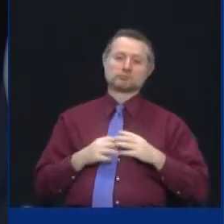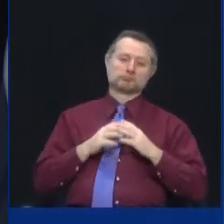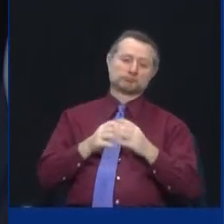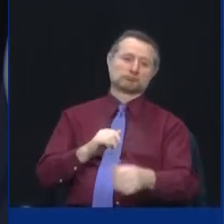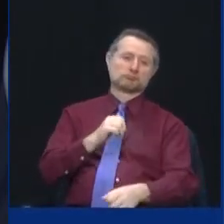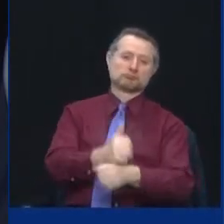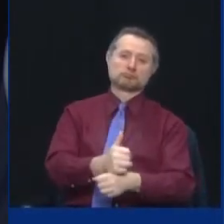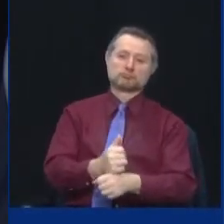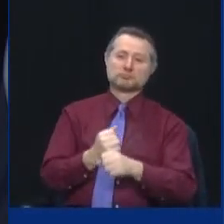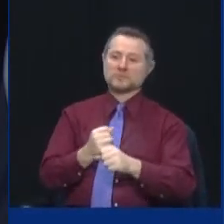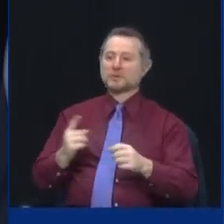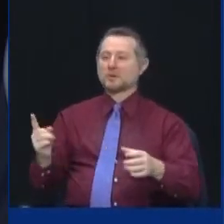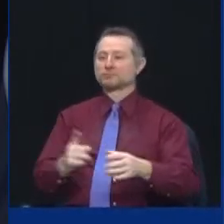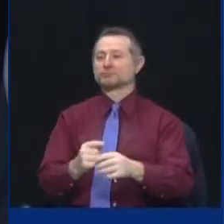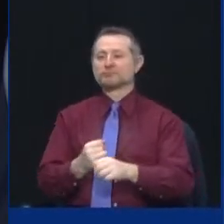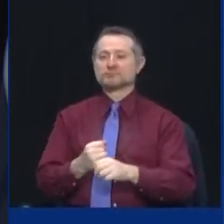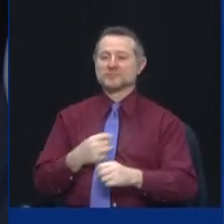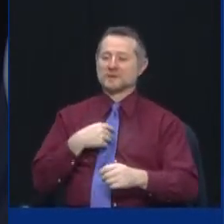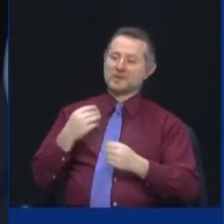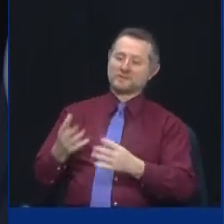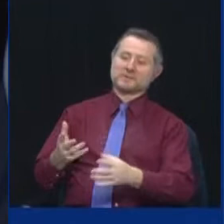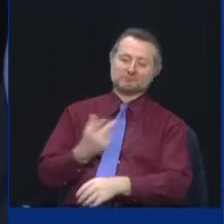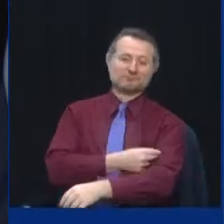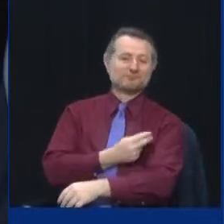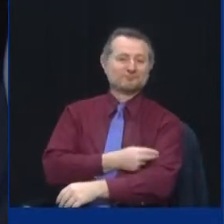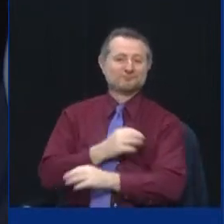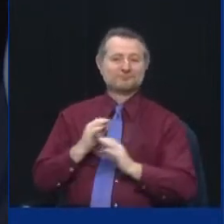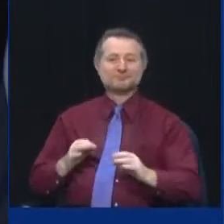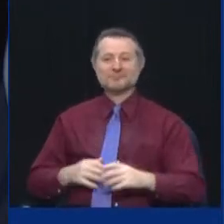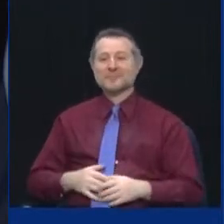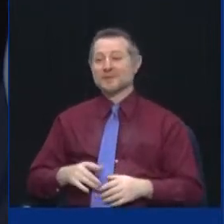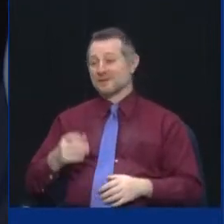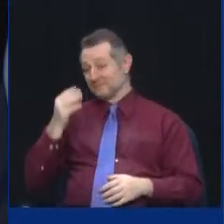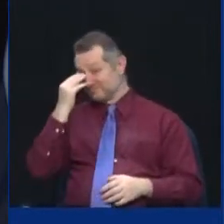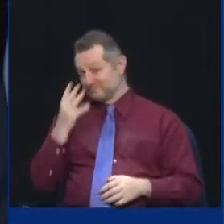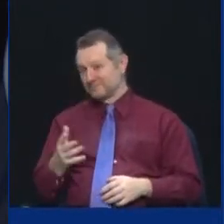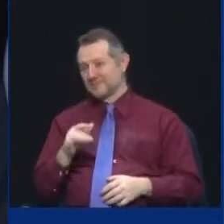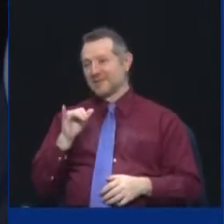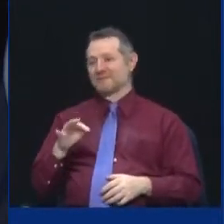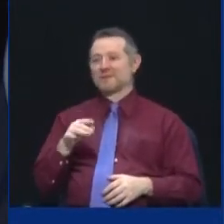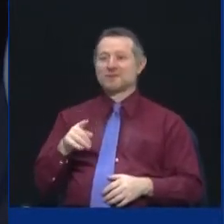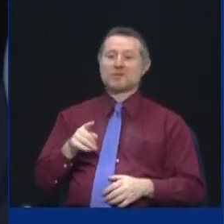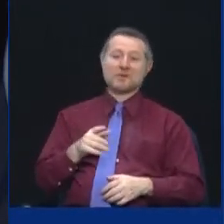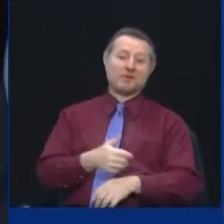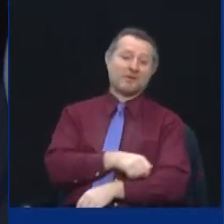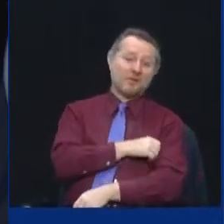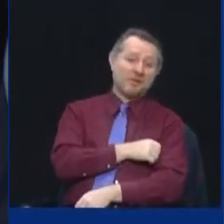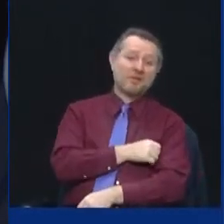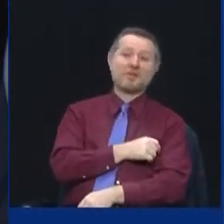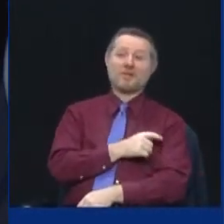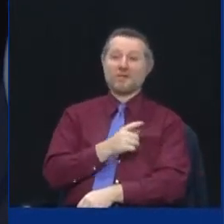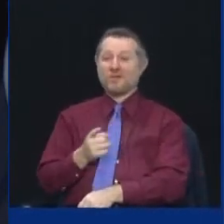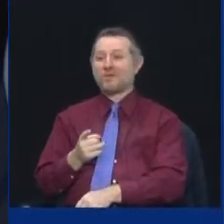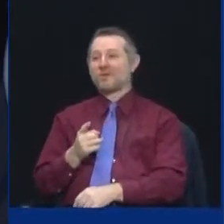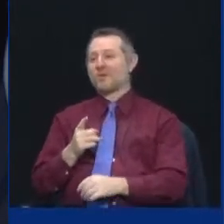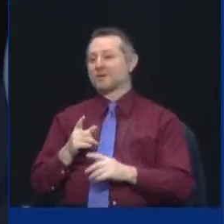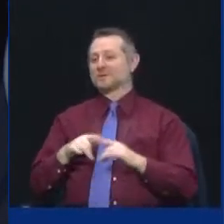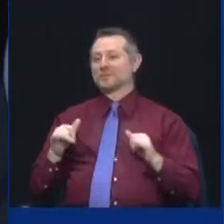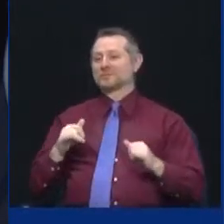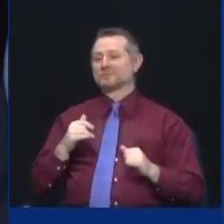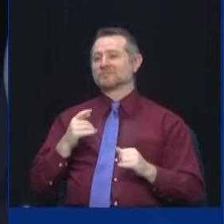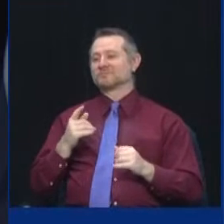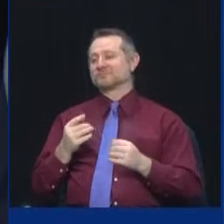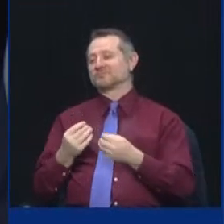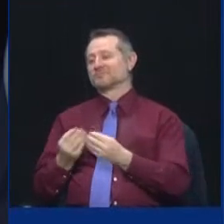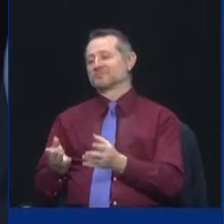there. I'll give you a vaccine. And by the way, if you come in and stop in and go get a vaccine, you get a free ticket